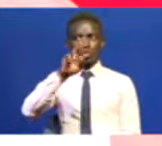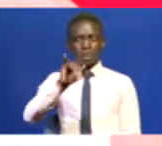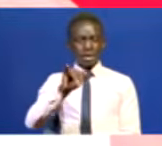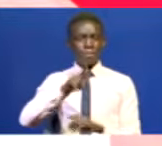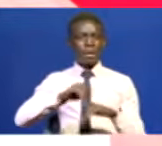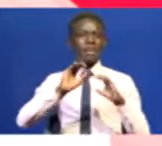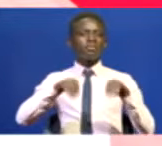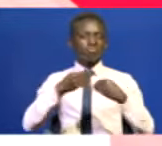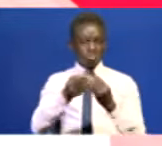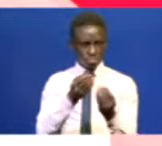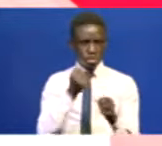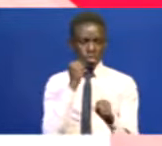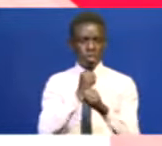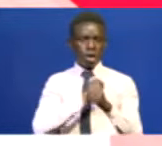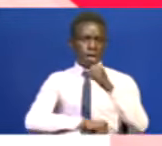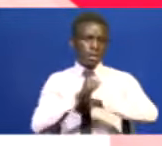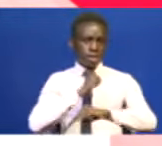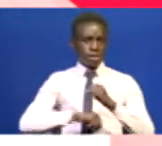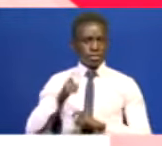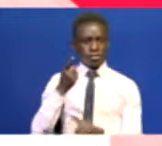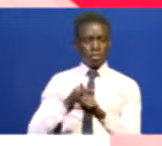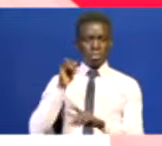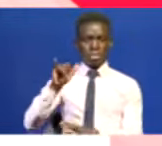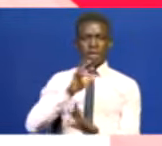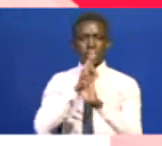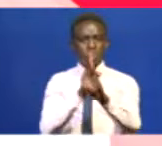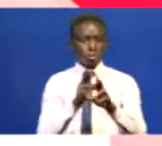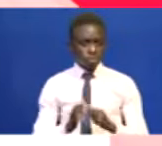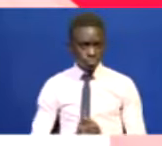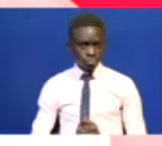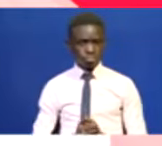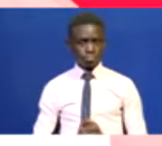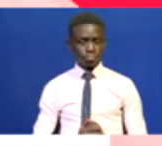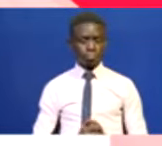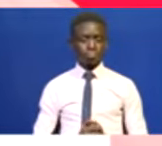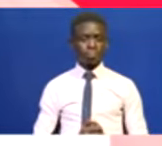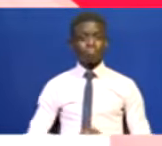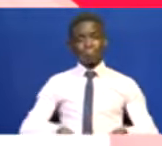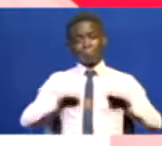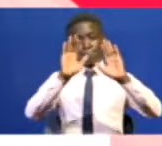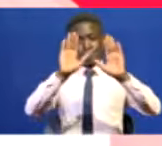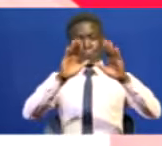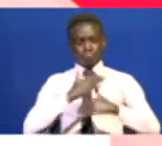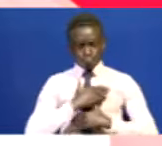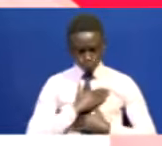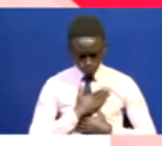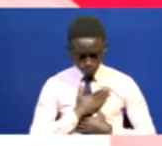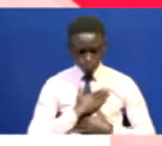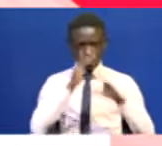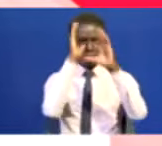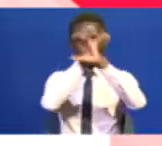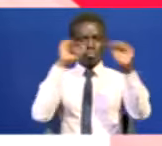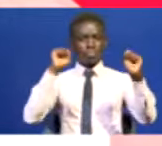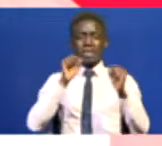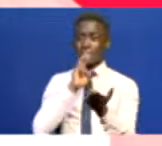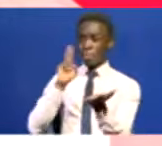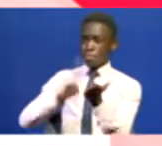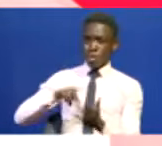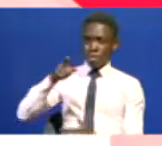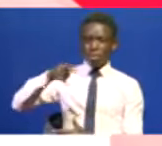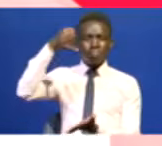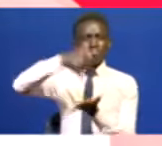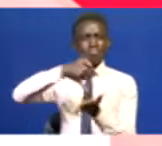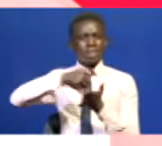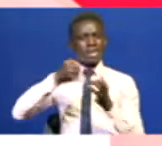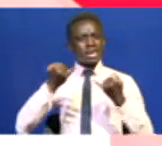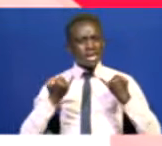report, Your Excellency, also includes an implementation